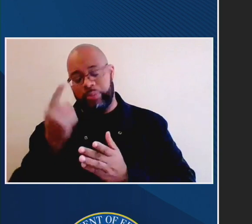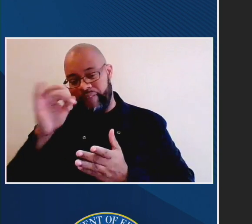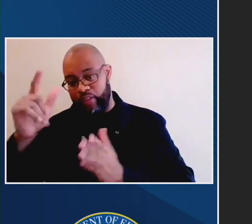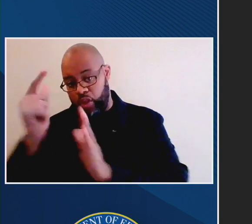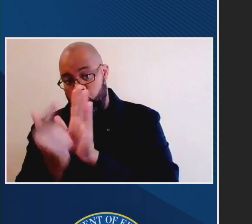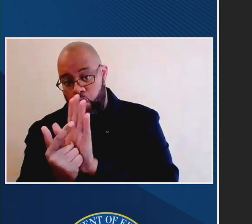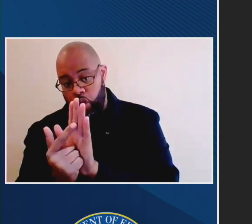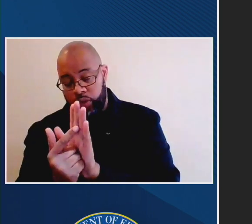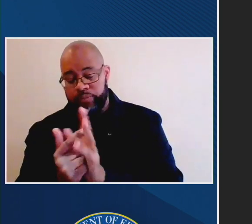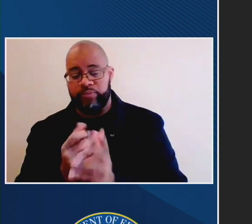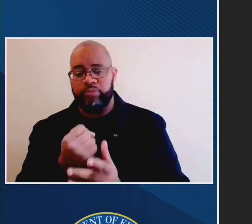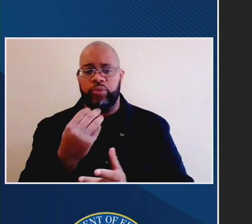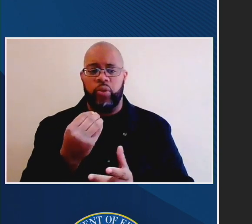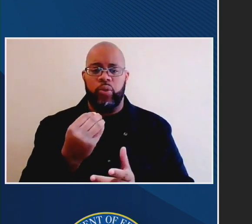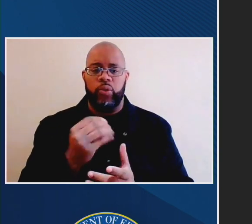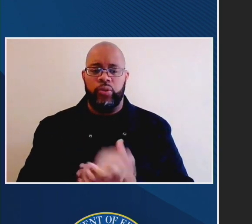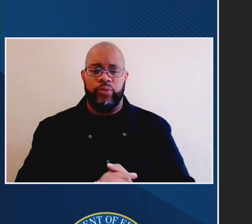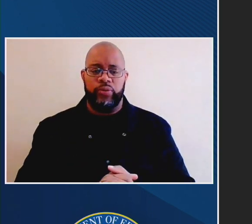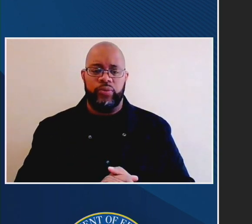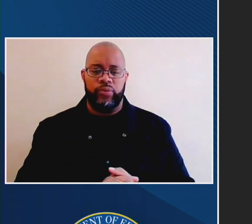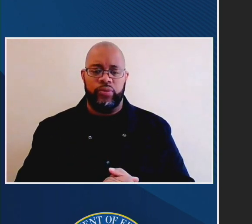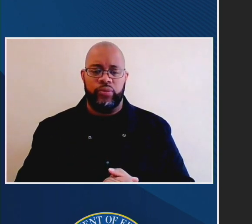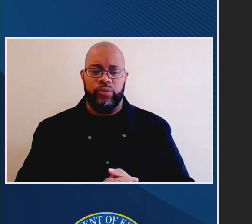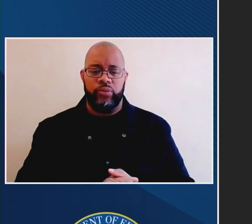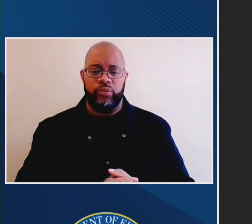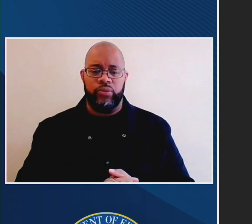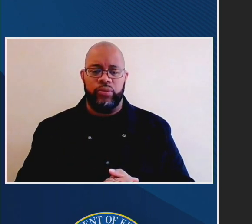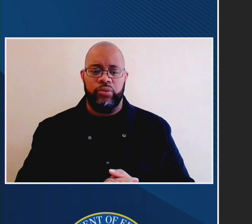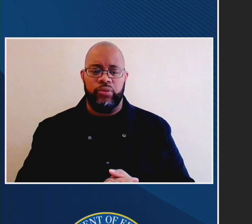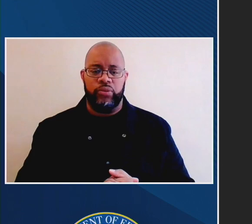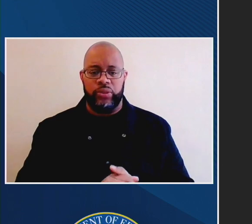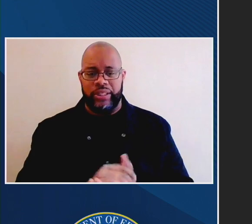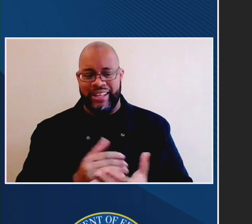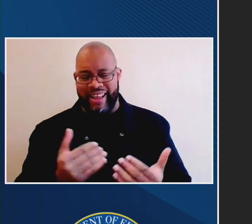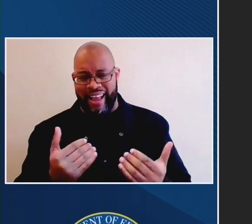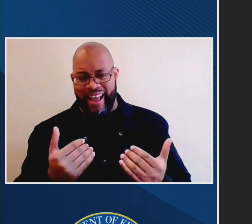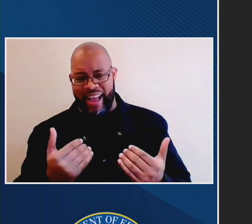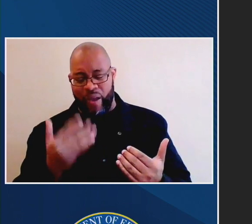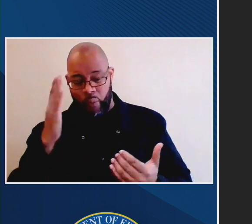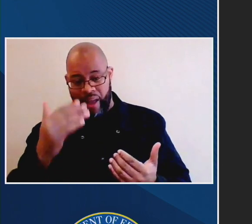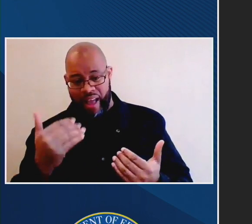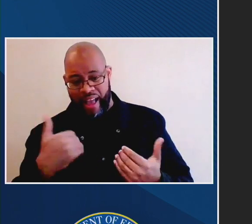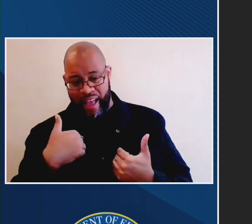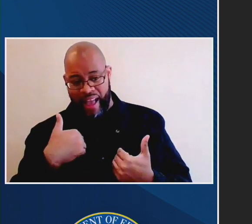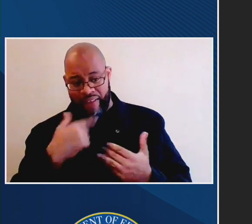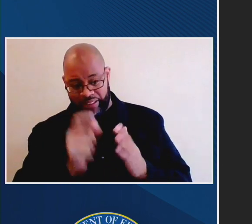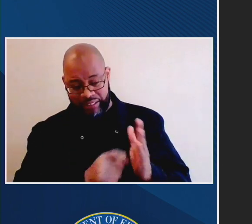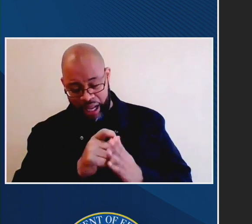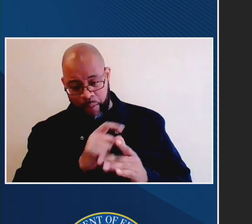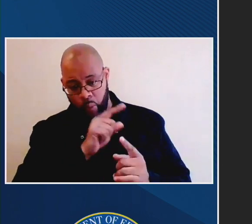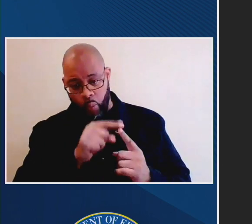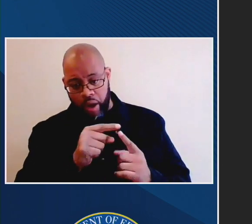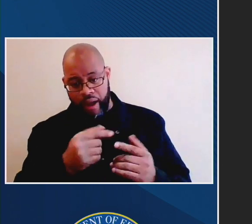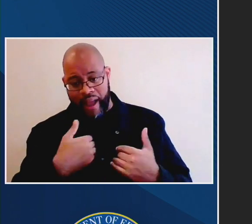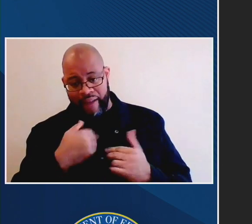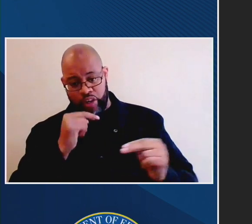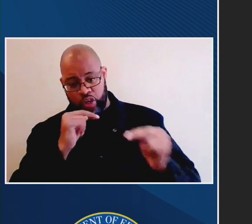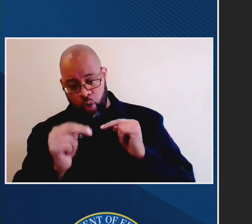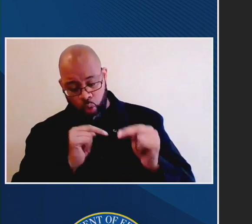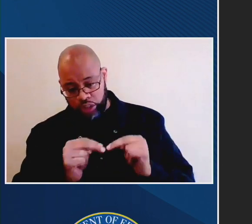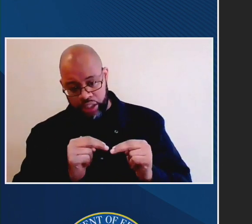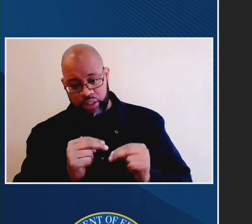other state, their own voting patterns are not what the national media would have consistent with the state of Washington